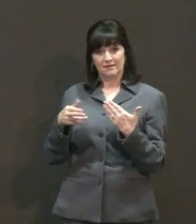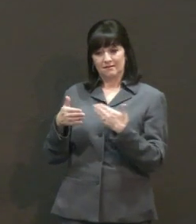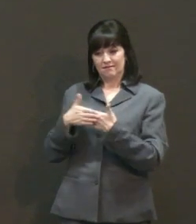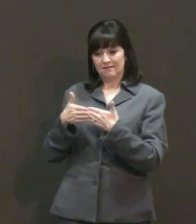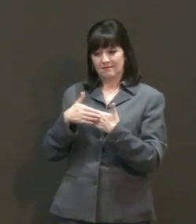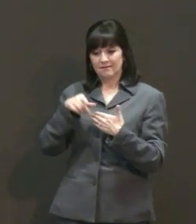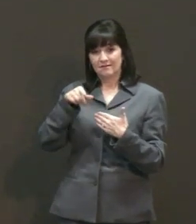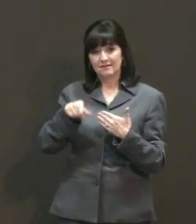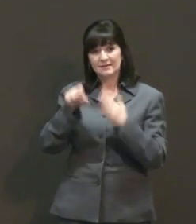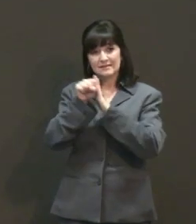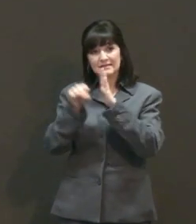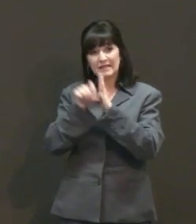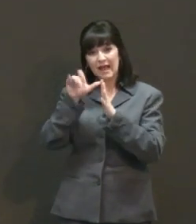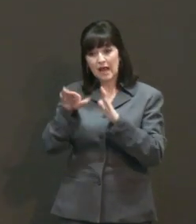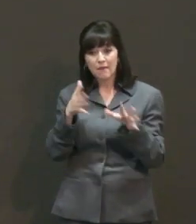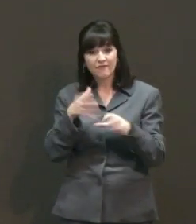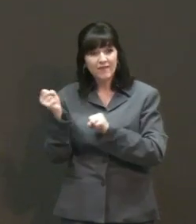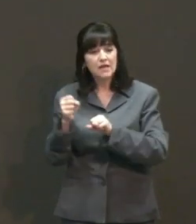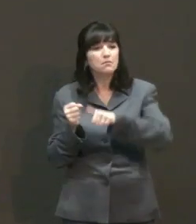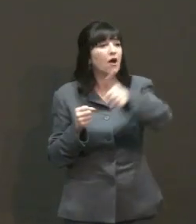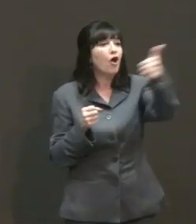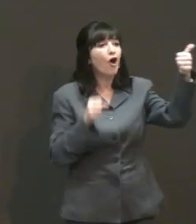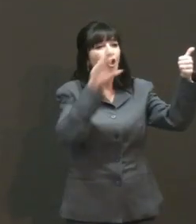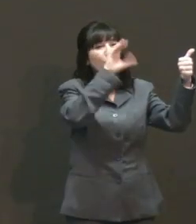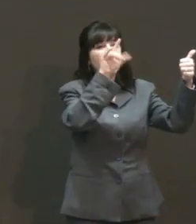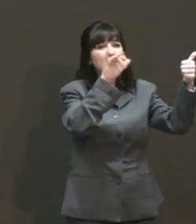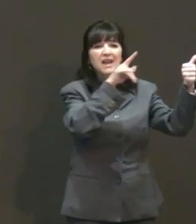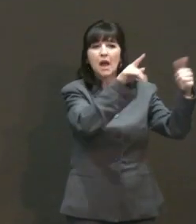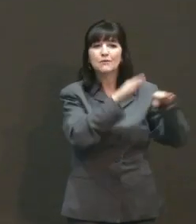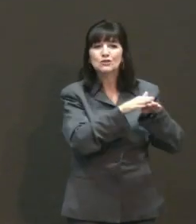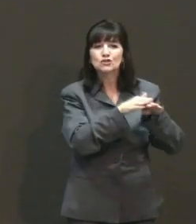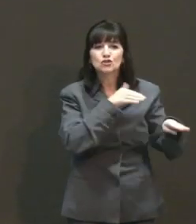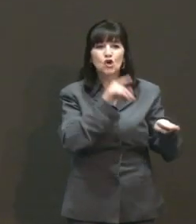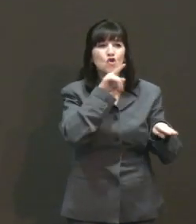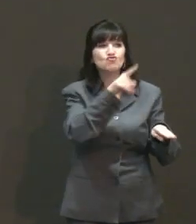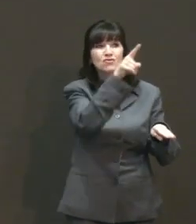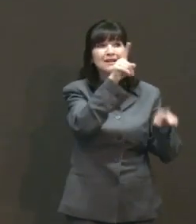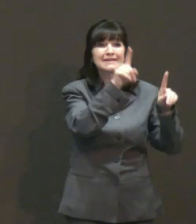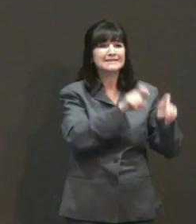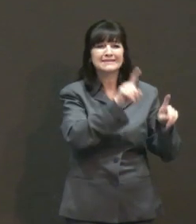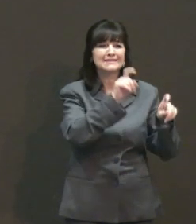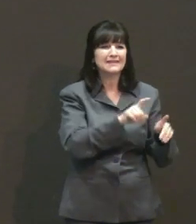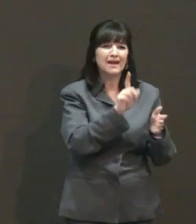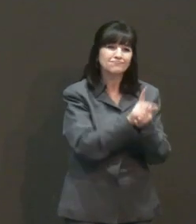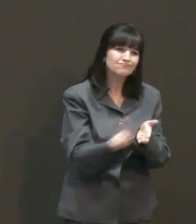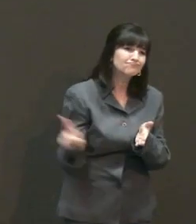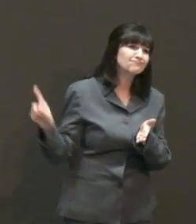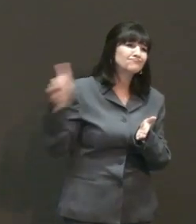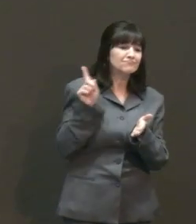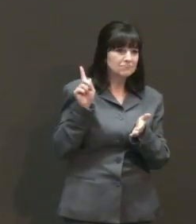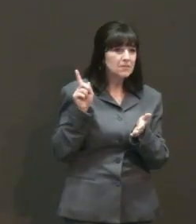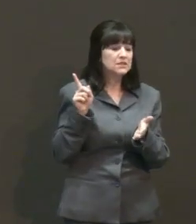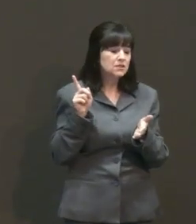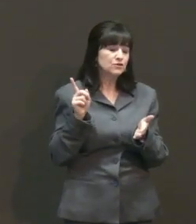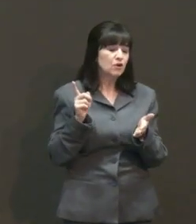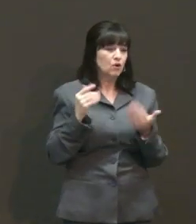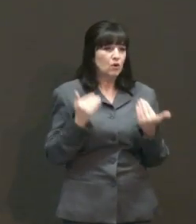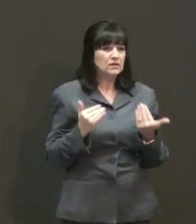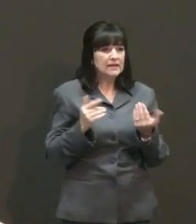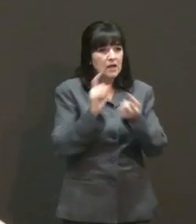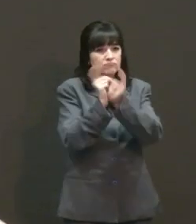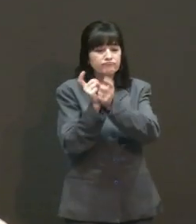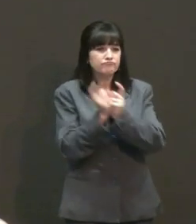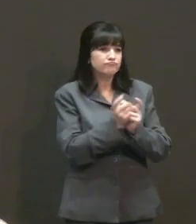get results more quickly from the hospitals themselves who are doing those tests and processing those tests, and